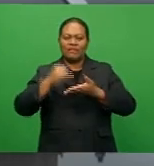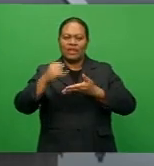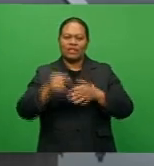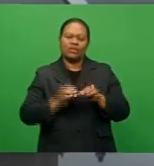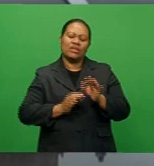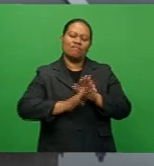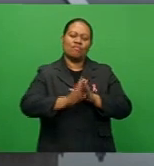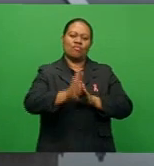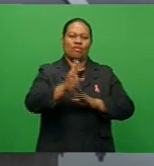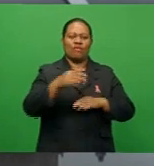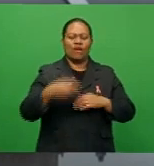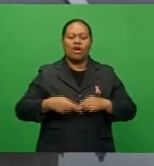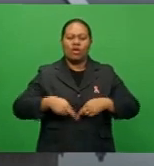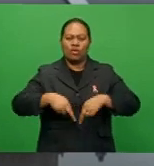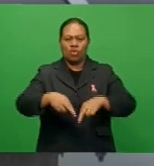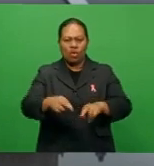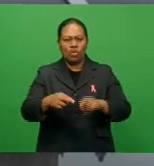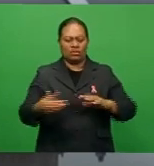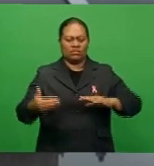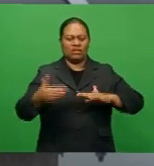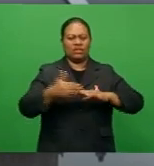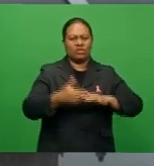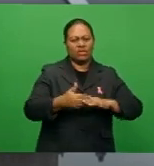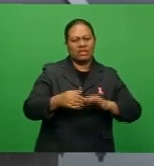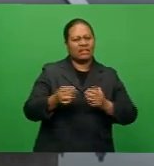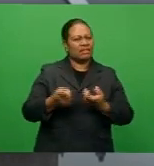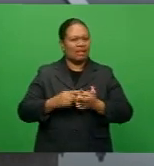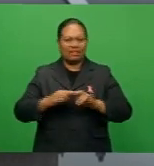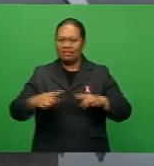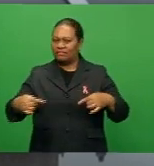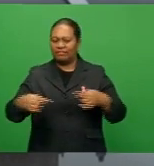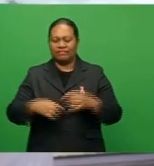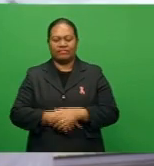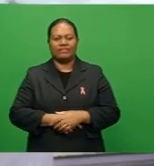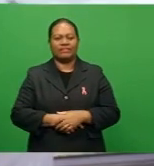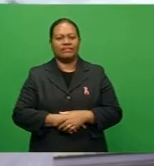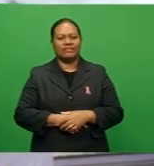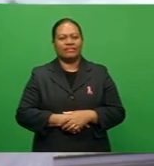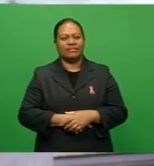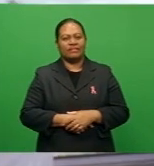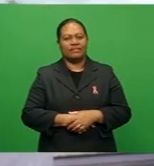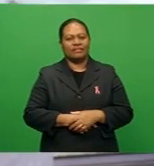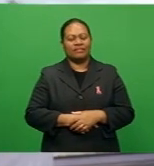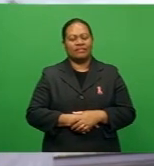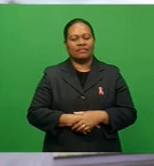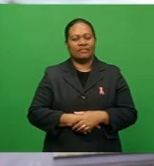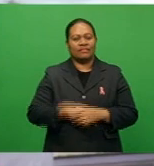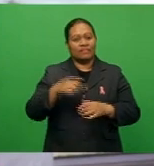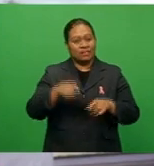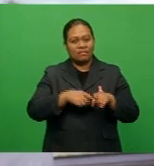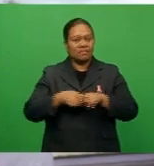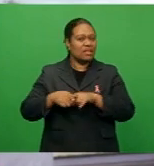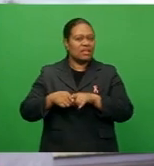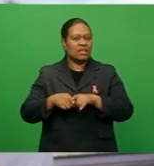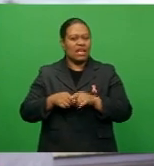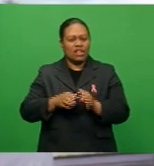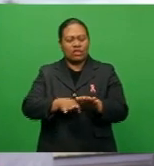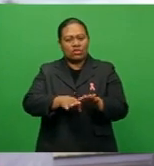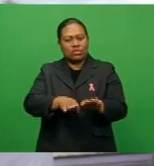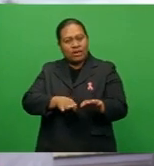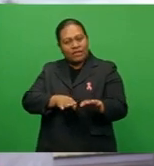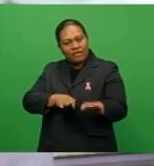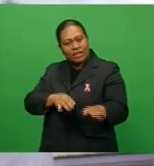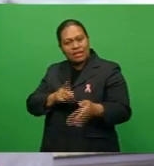roads, bridges, jetties, streetlights and footpaths over the recent years. Once it's a 4-lane, that means the traffic coming in and out of